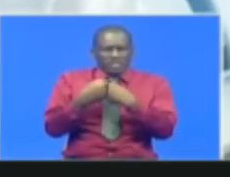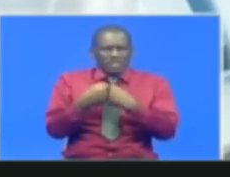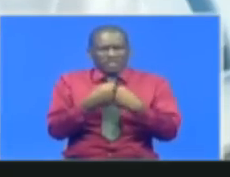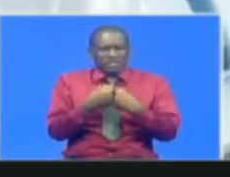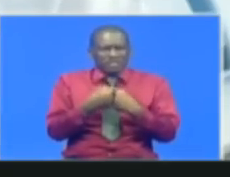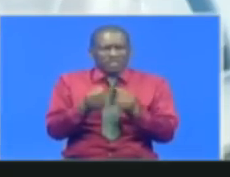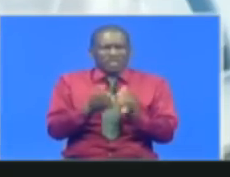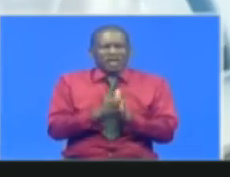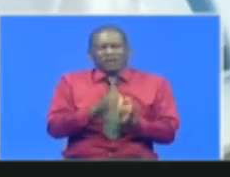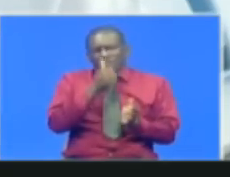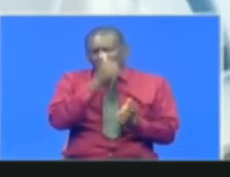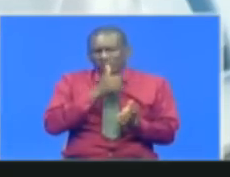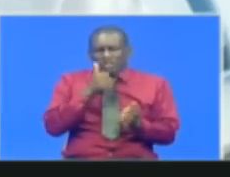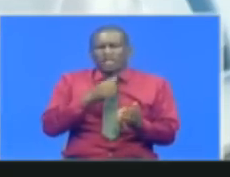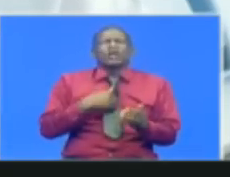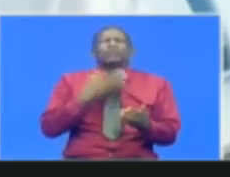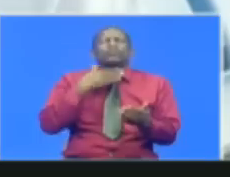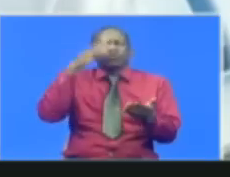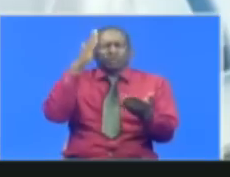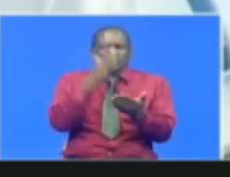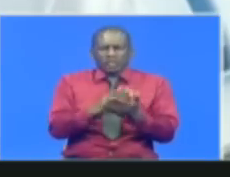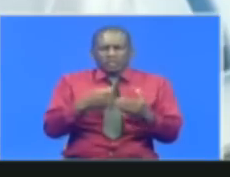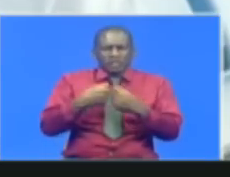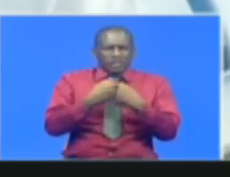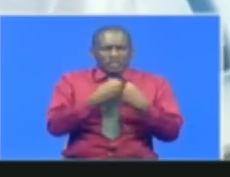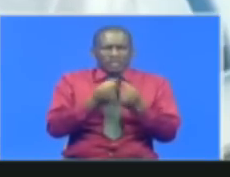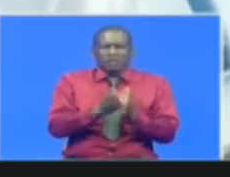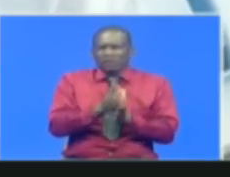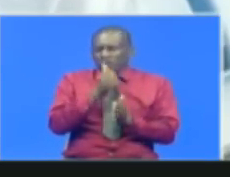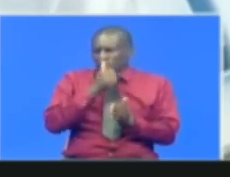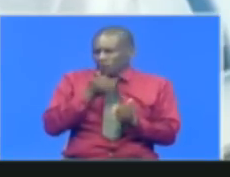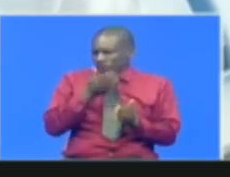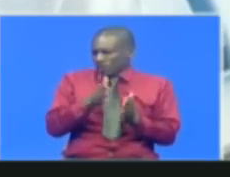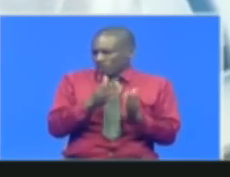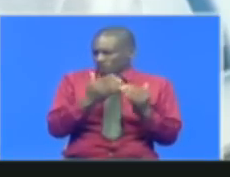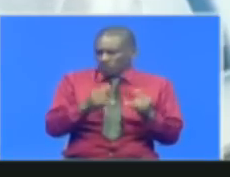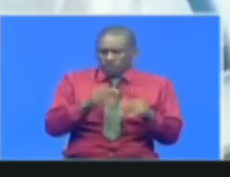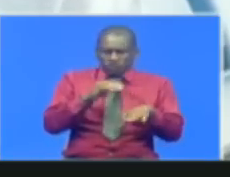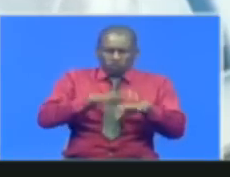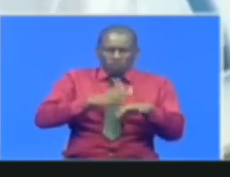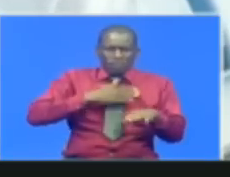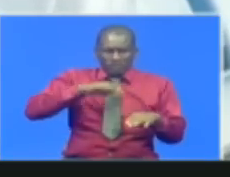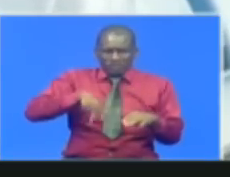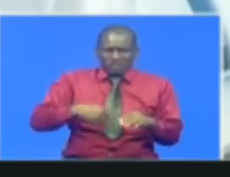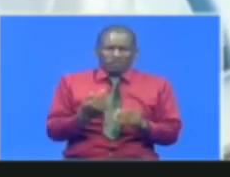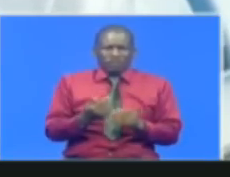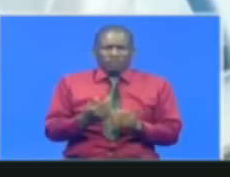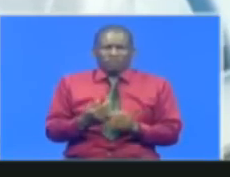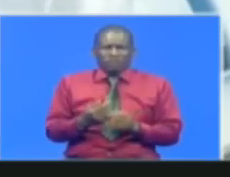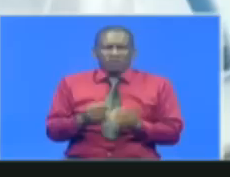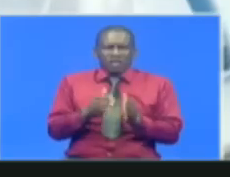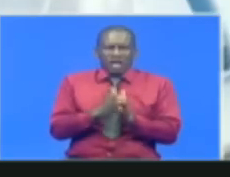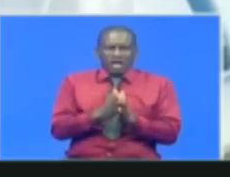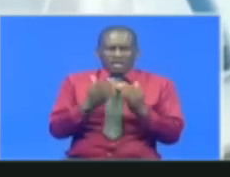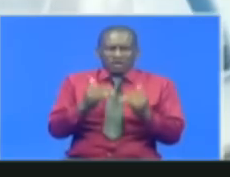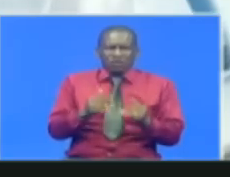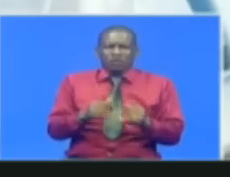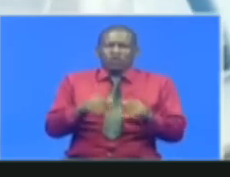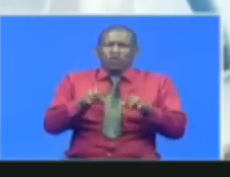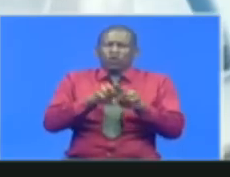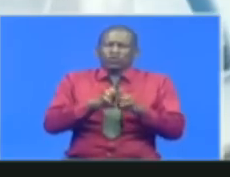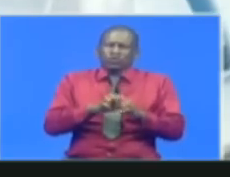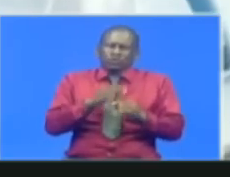The secret is trusting on the challenge. The secret is believing on myself that I can do it. And the secret